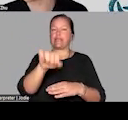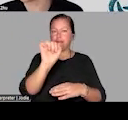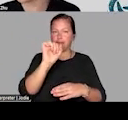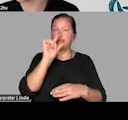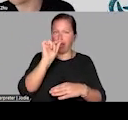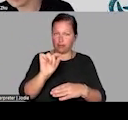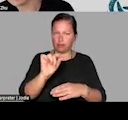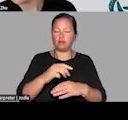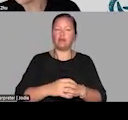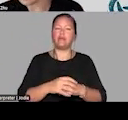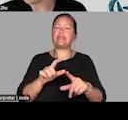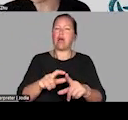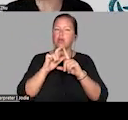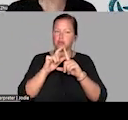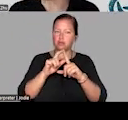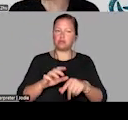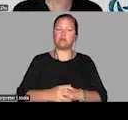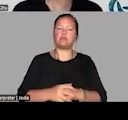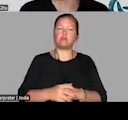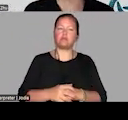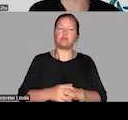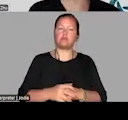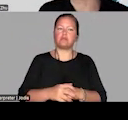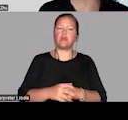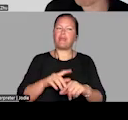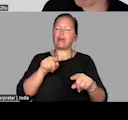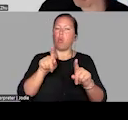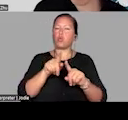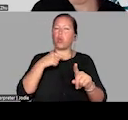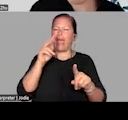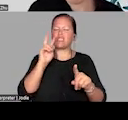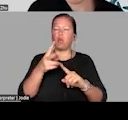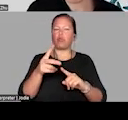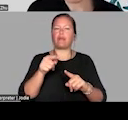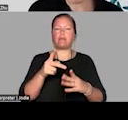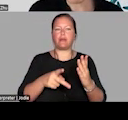So I think, but that's a promising direction we are also exploring.